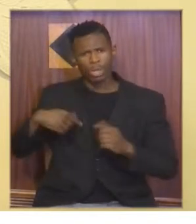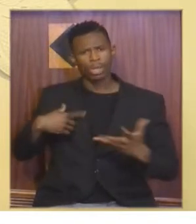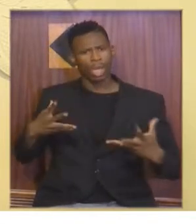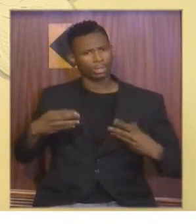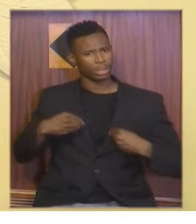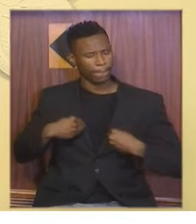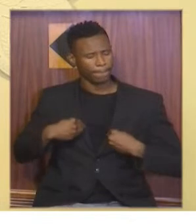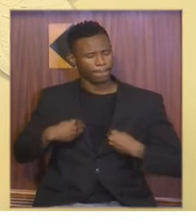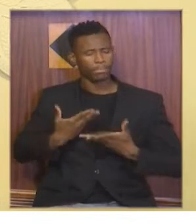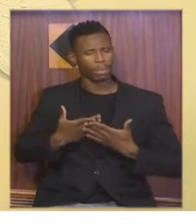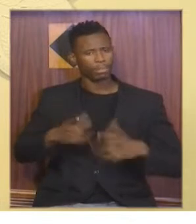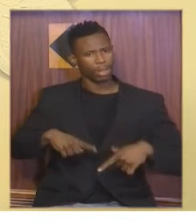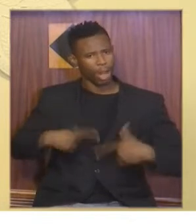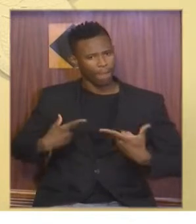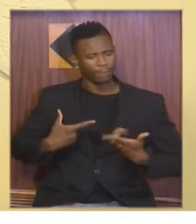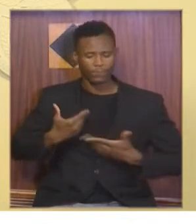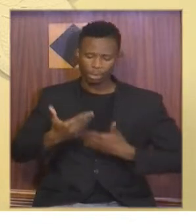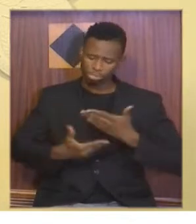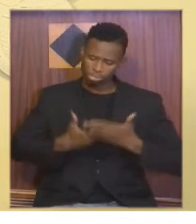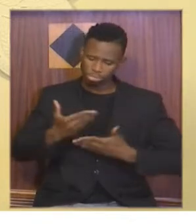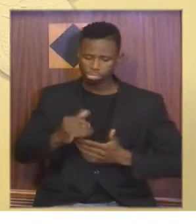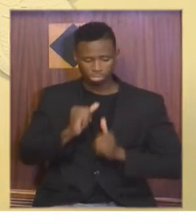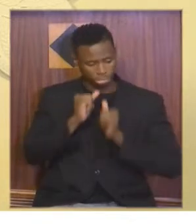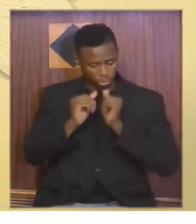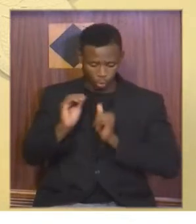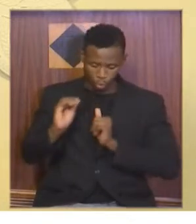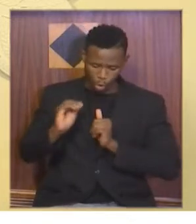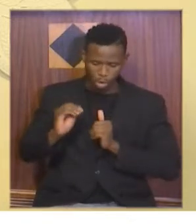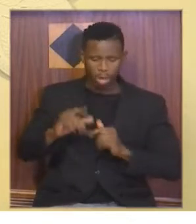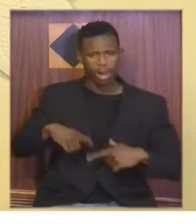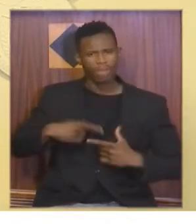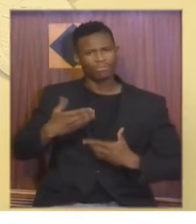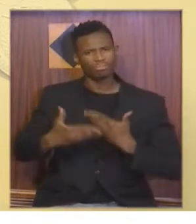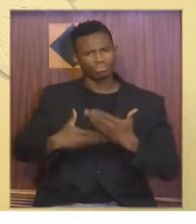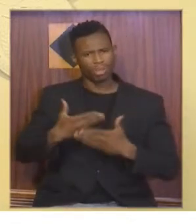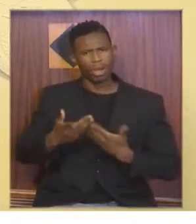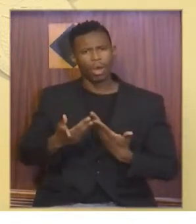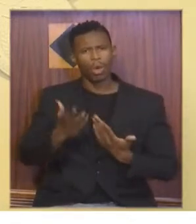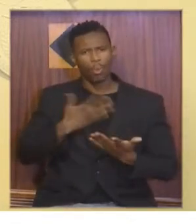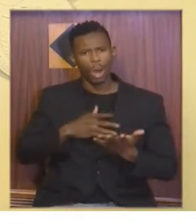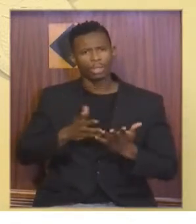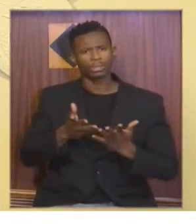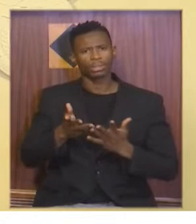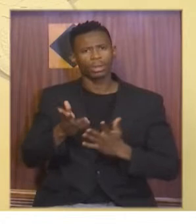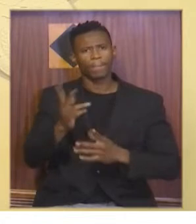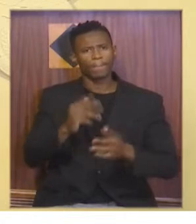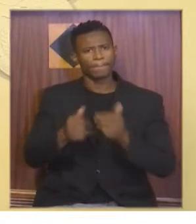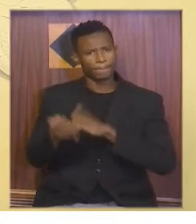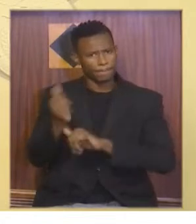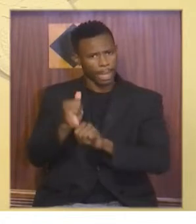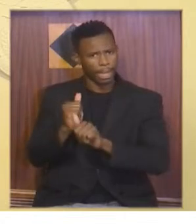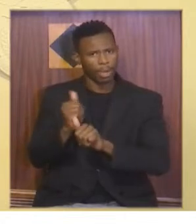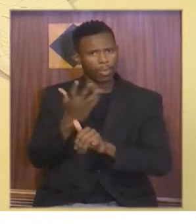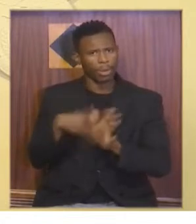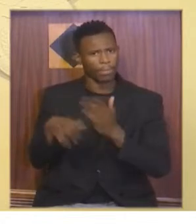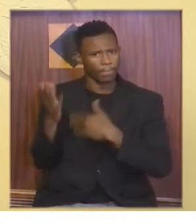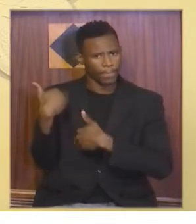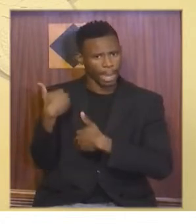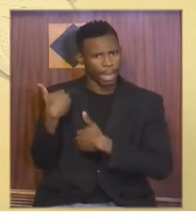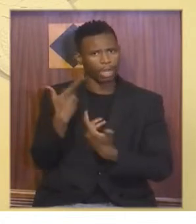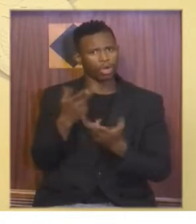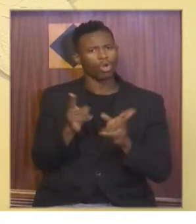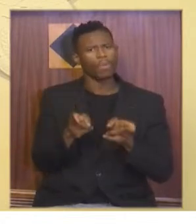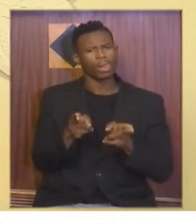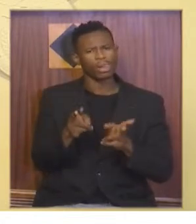It means that we are returning as far as possible to the lives that we lived before